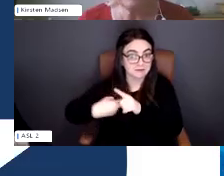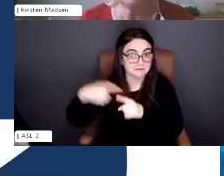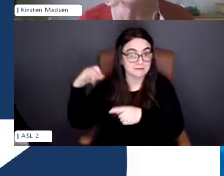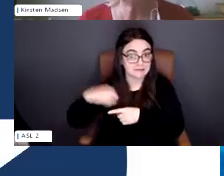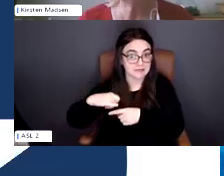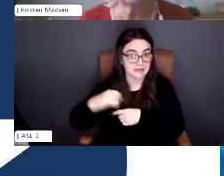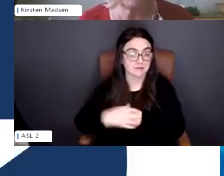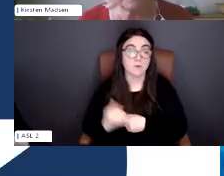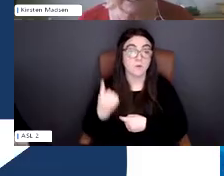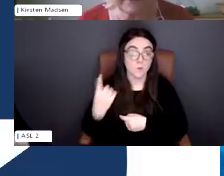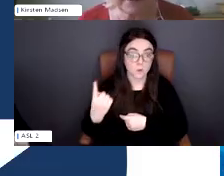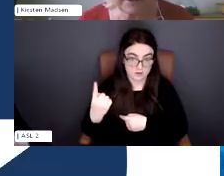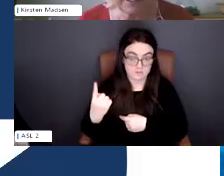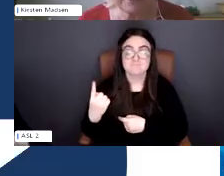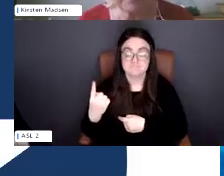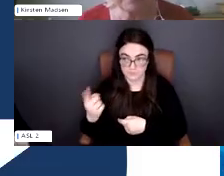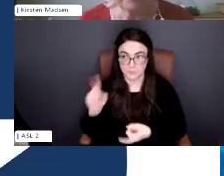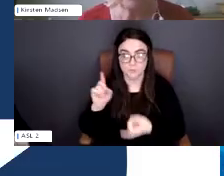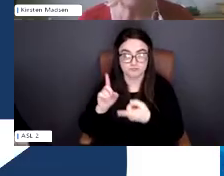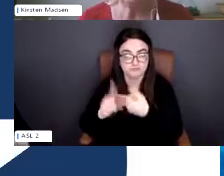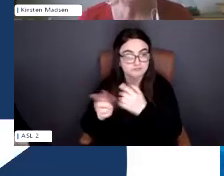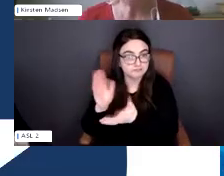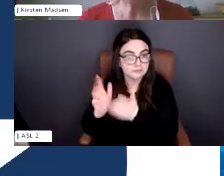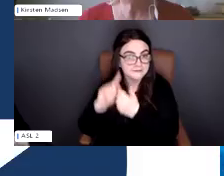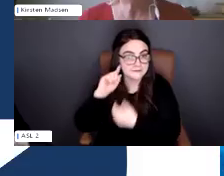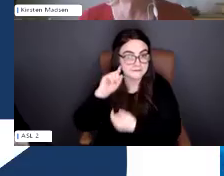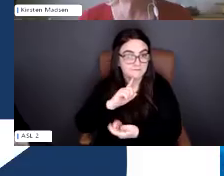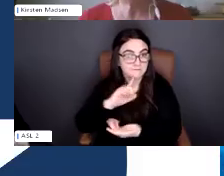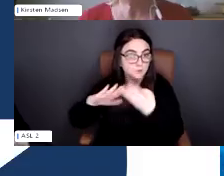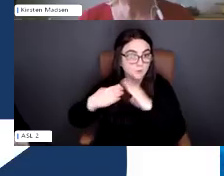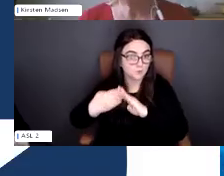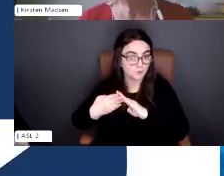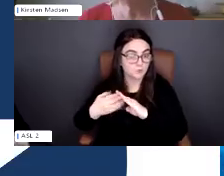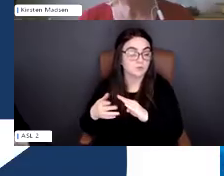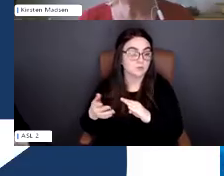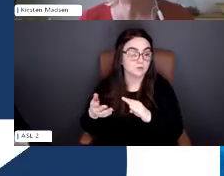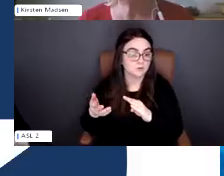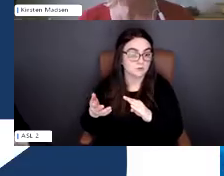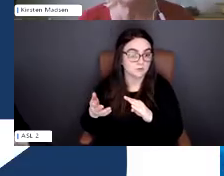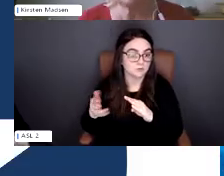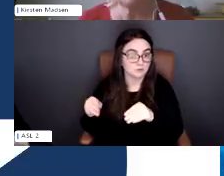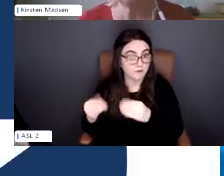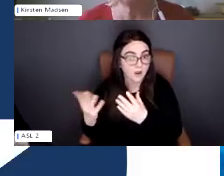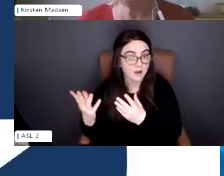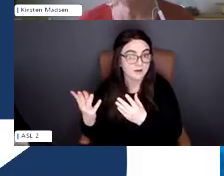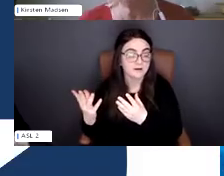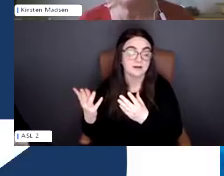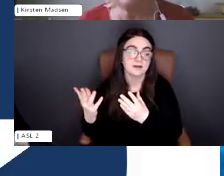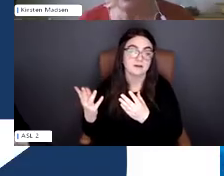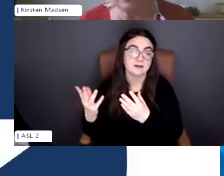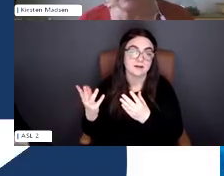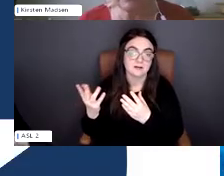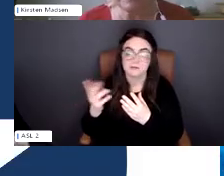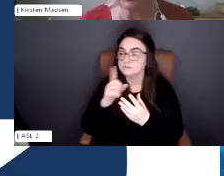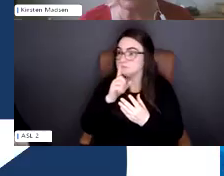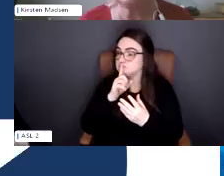our sites serves the deaf community and provided and continues to provide